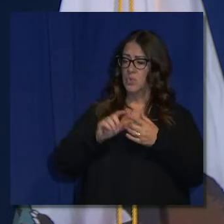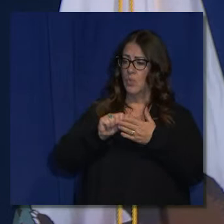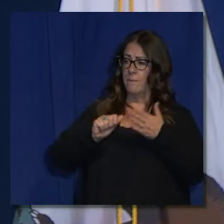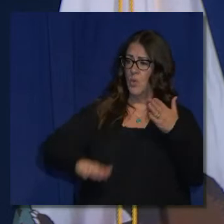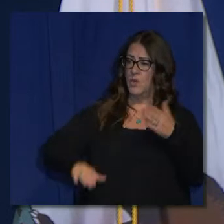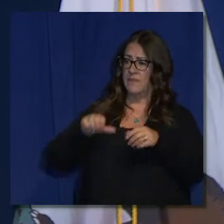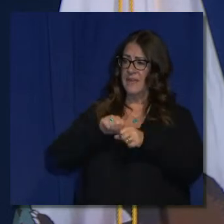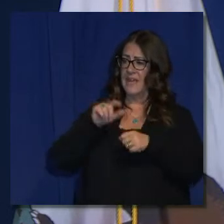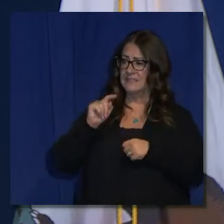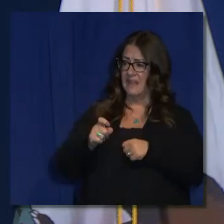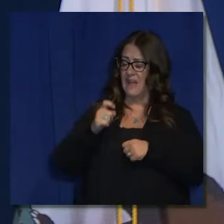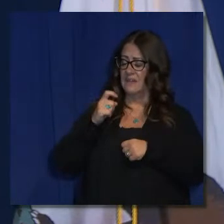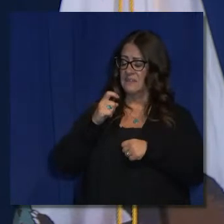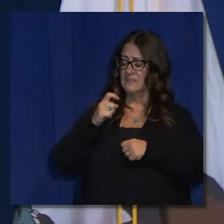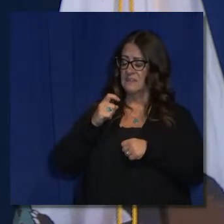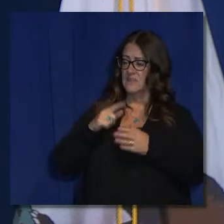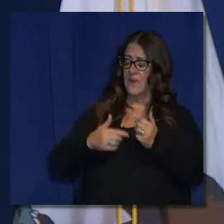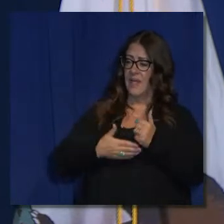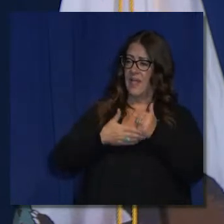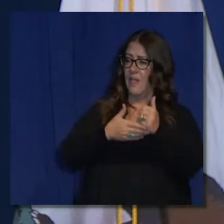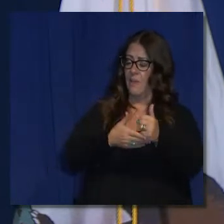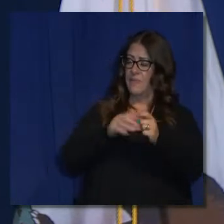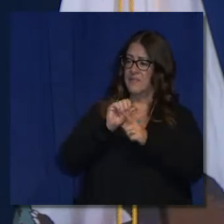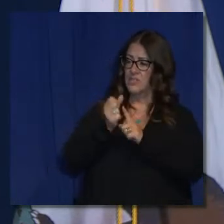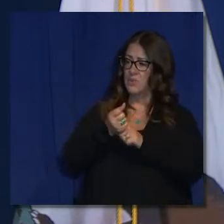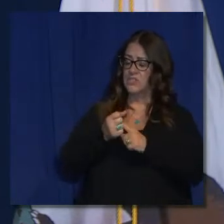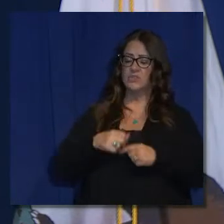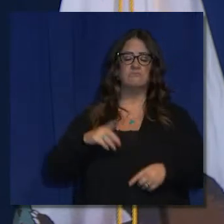considering? Well, I think there's a better approach.